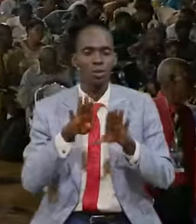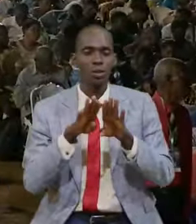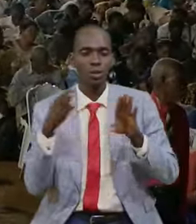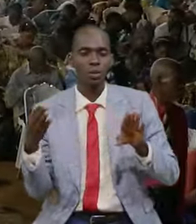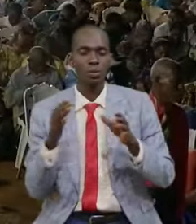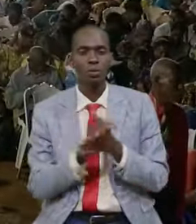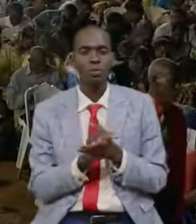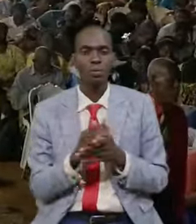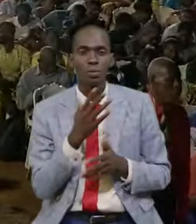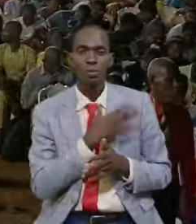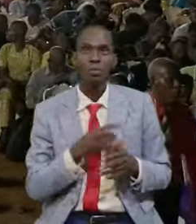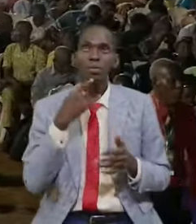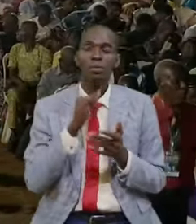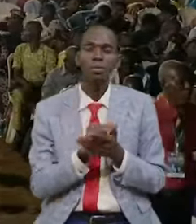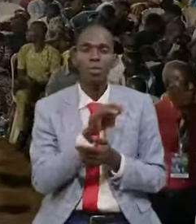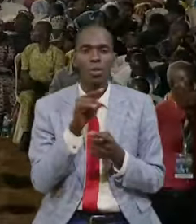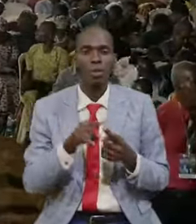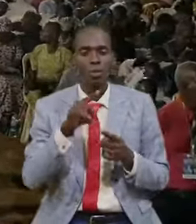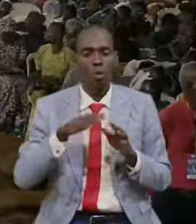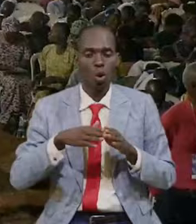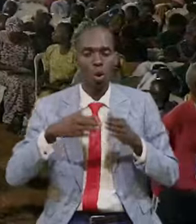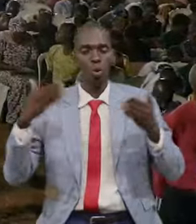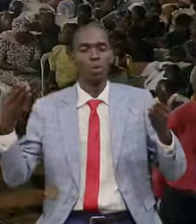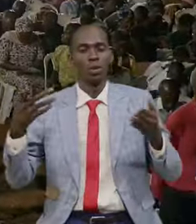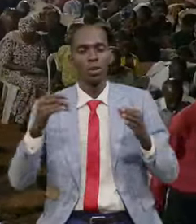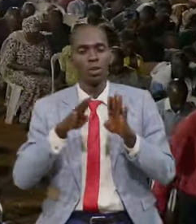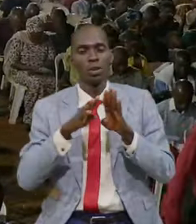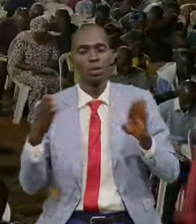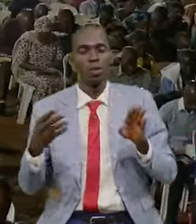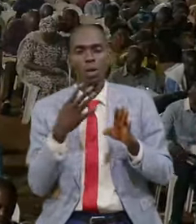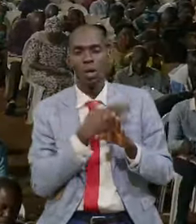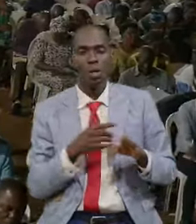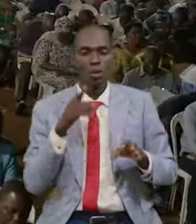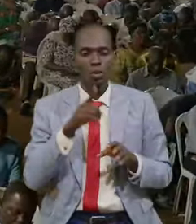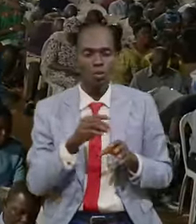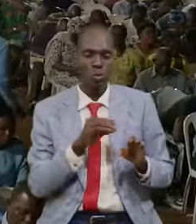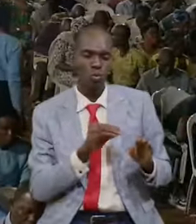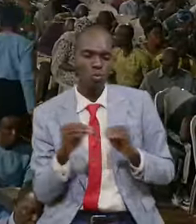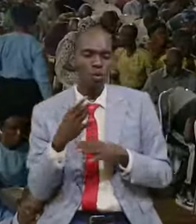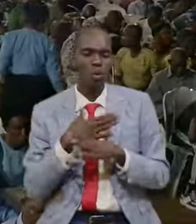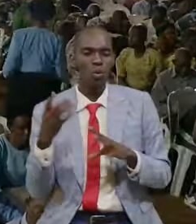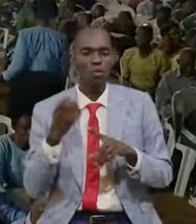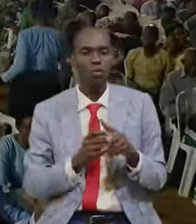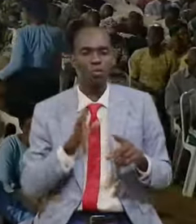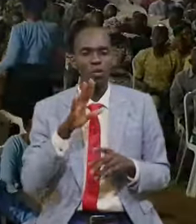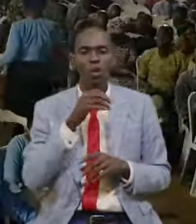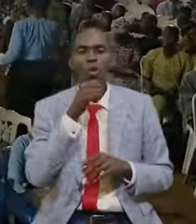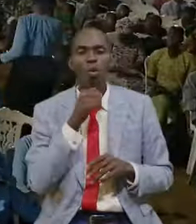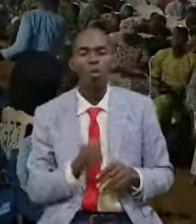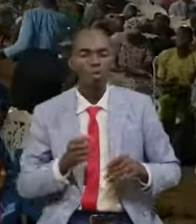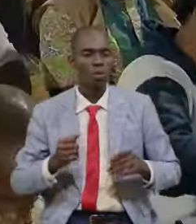says, when you open the door and you turn away from the old life, from the